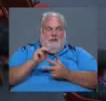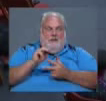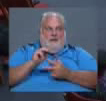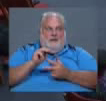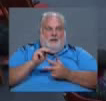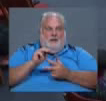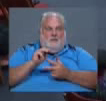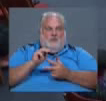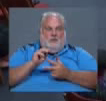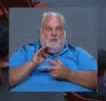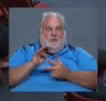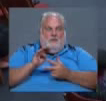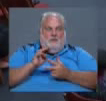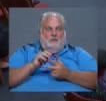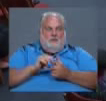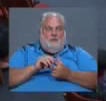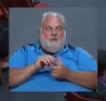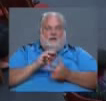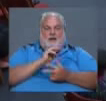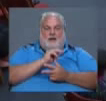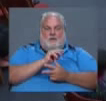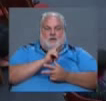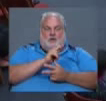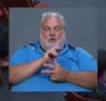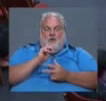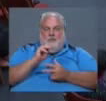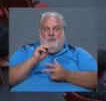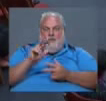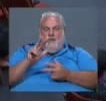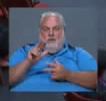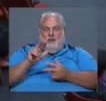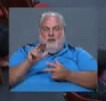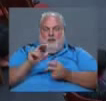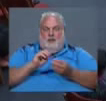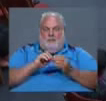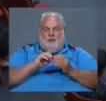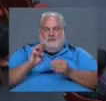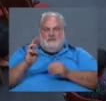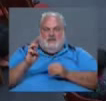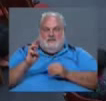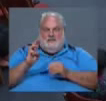M2 and M3 that I guess could be grouped with it, so.